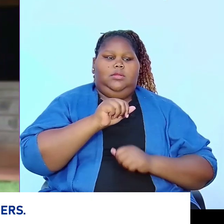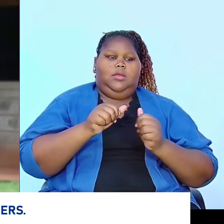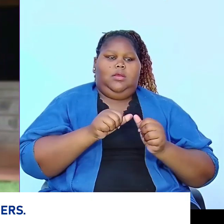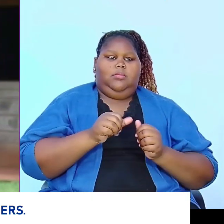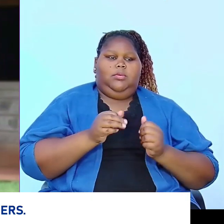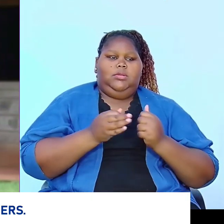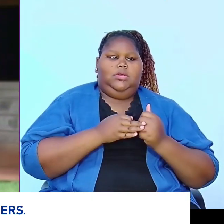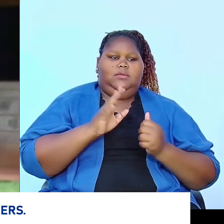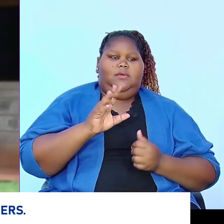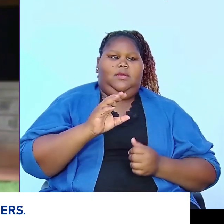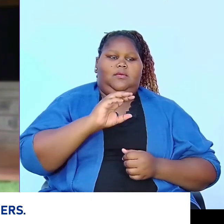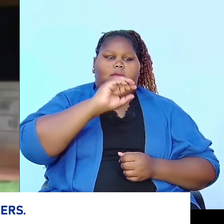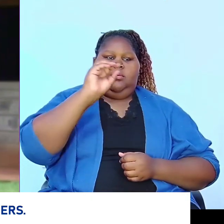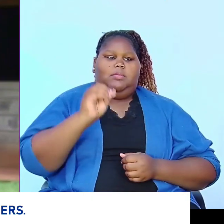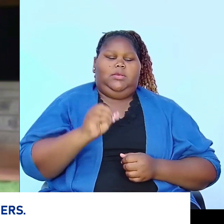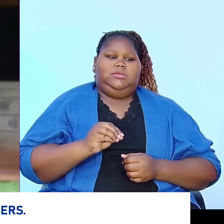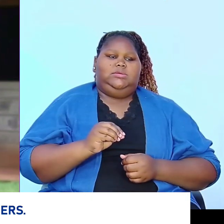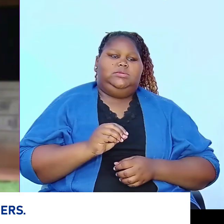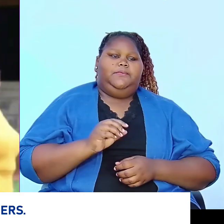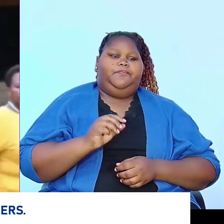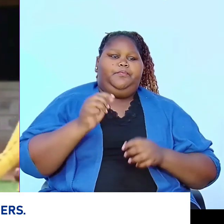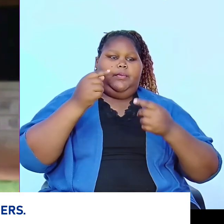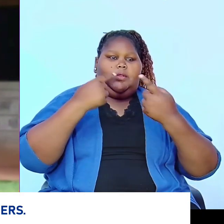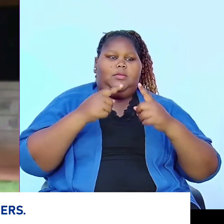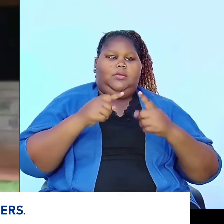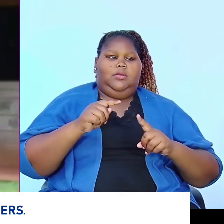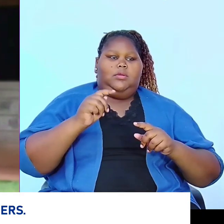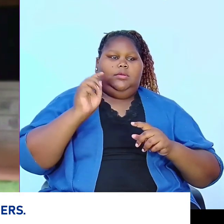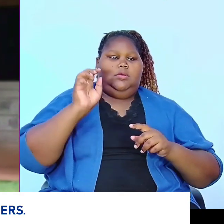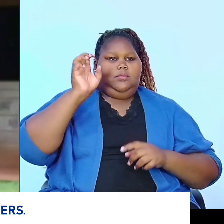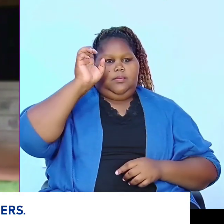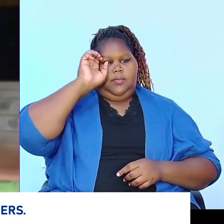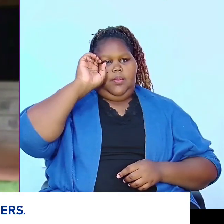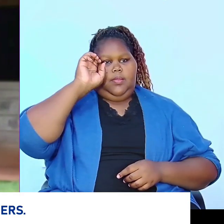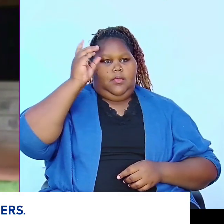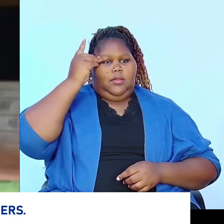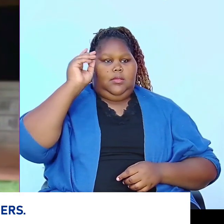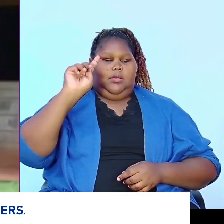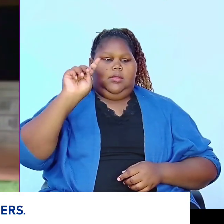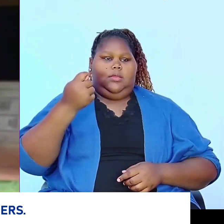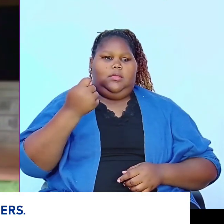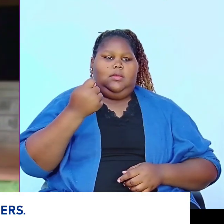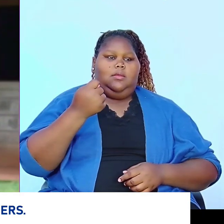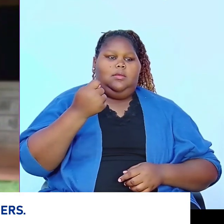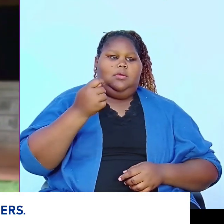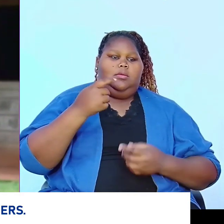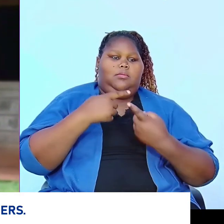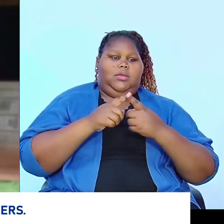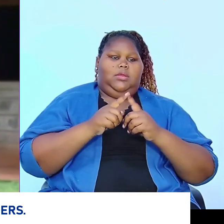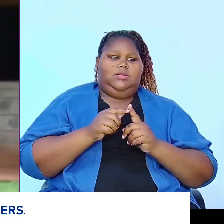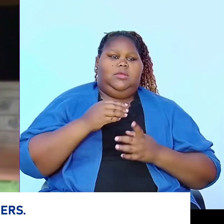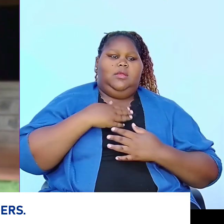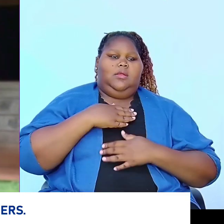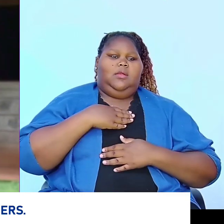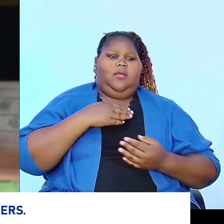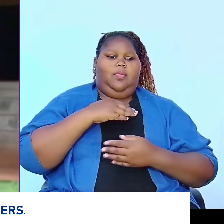85% success on jigger eradication in Kenya. But we credit all that to community health